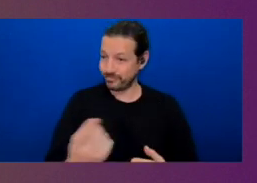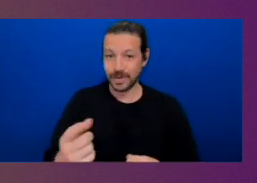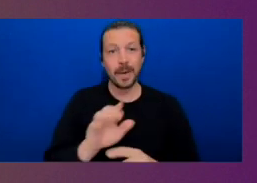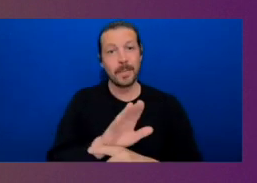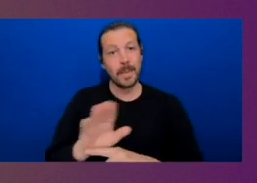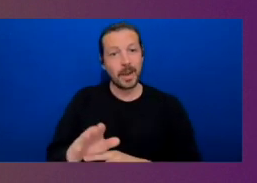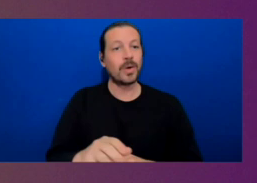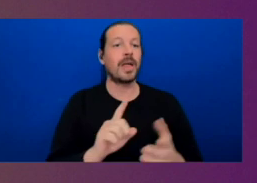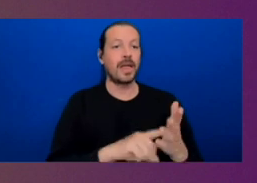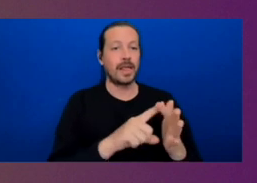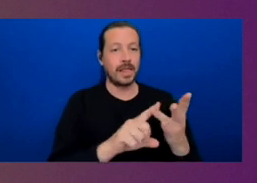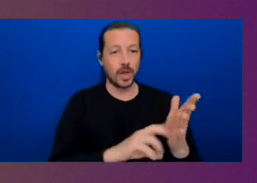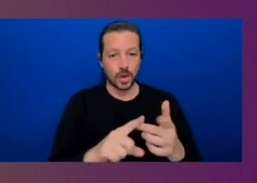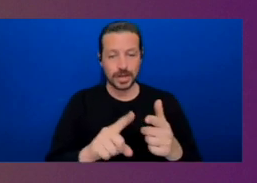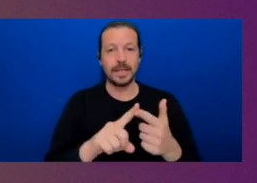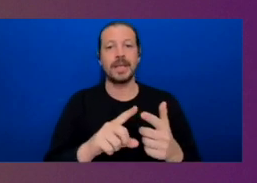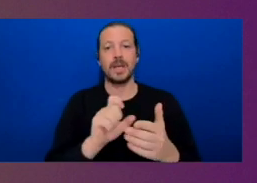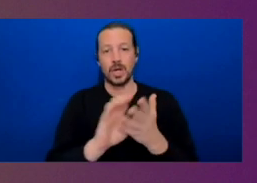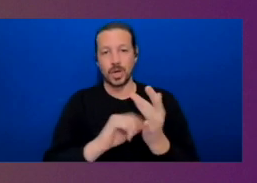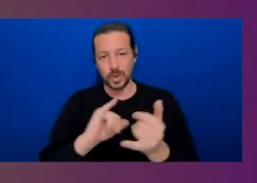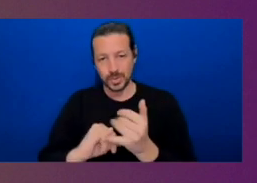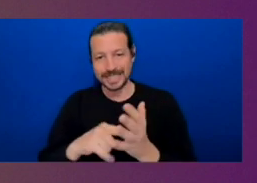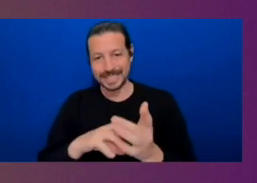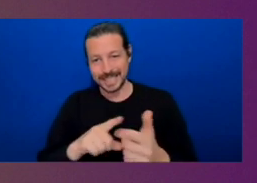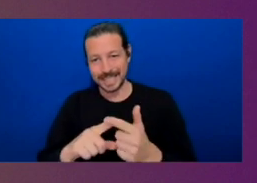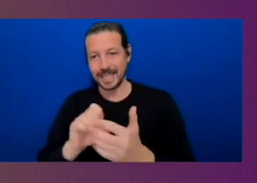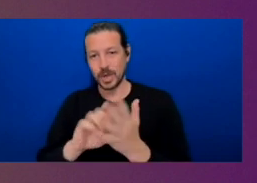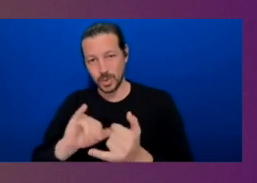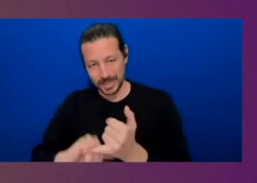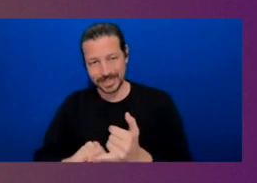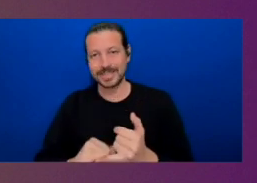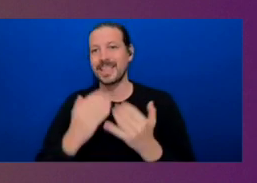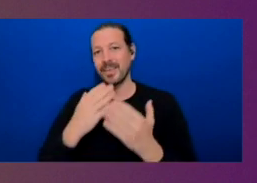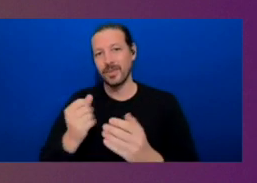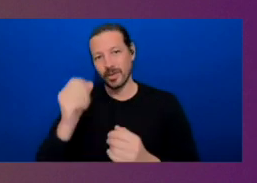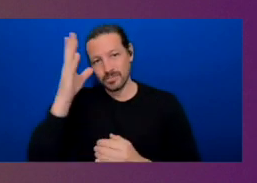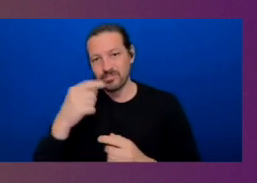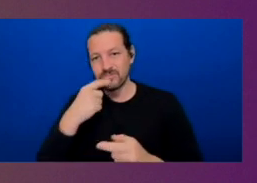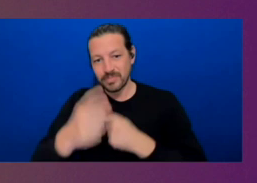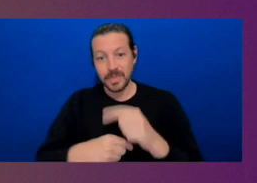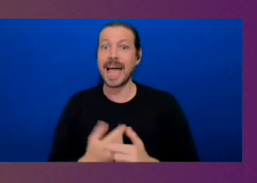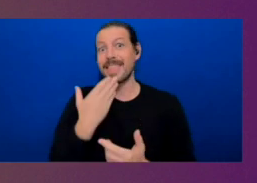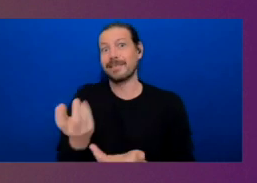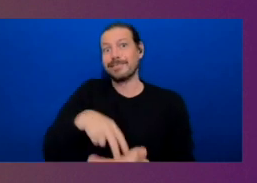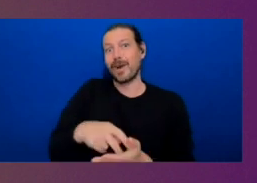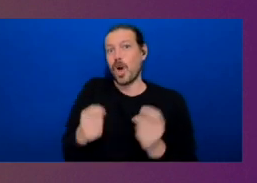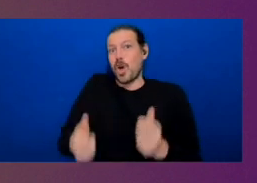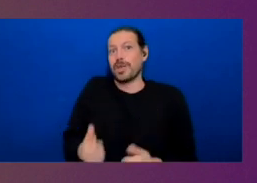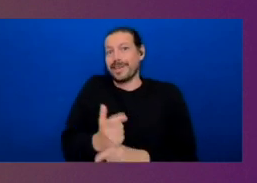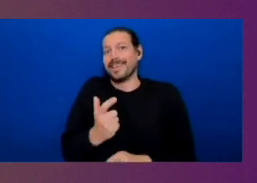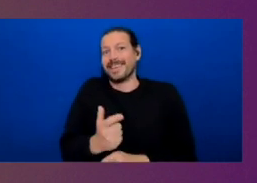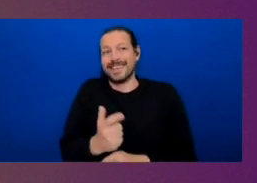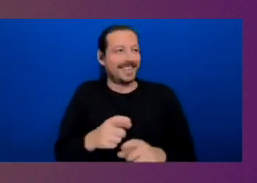Leonie, Christine, and Chris. Thank you so much for your insights today. It's been fantastic. Thank you for getting up early to talk to us here